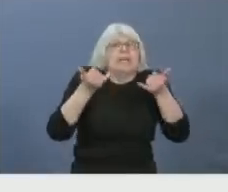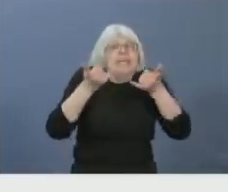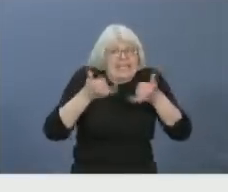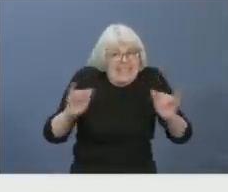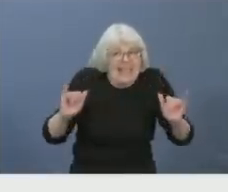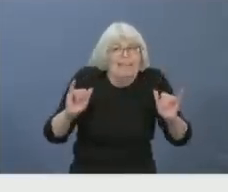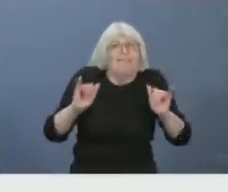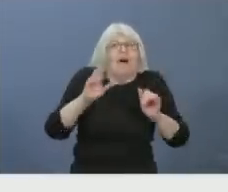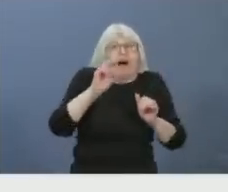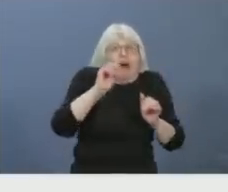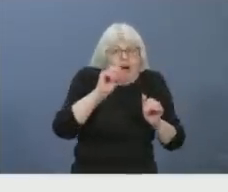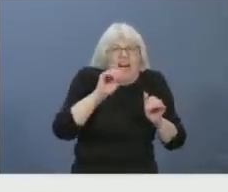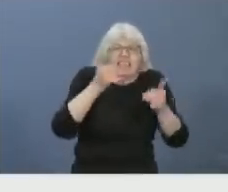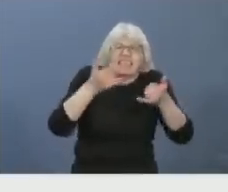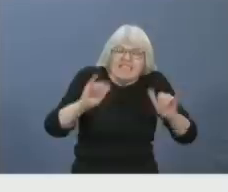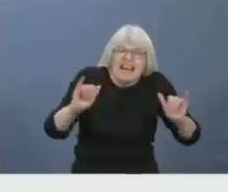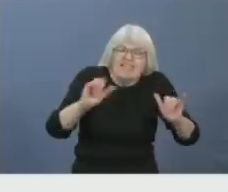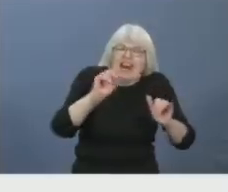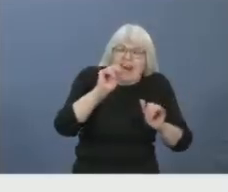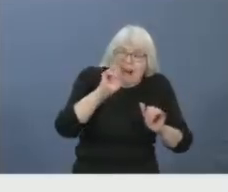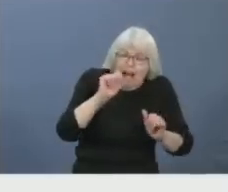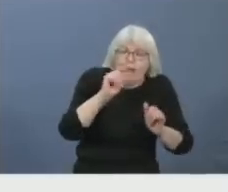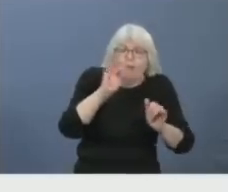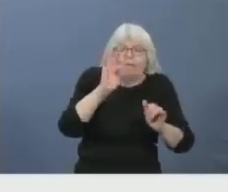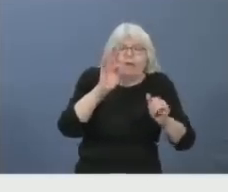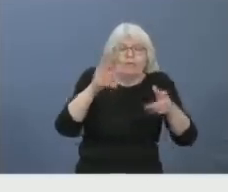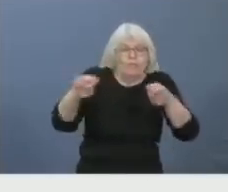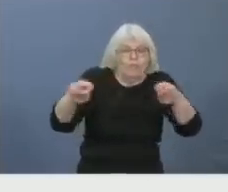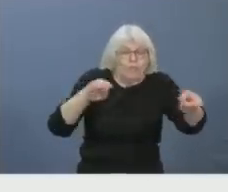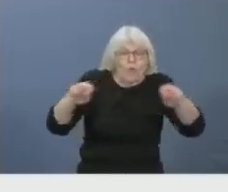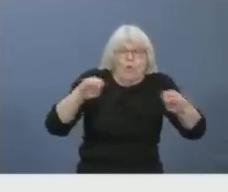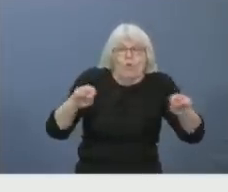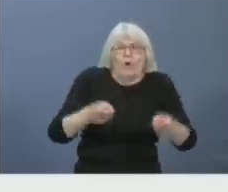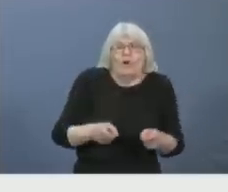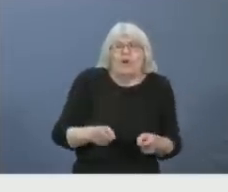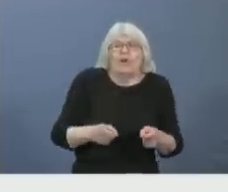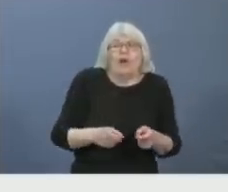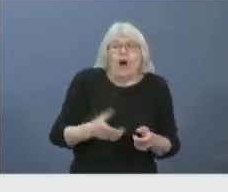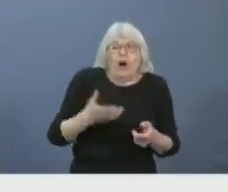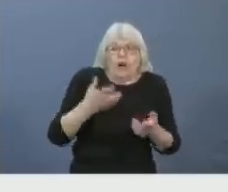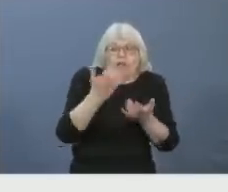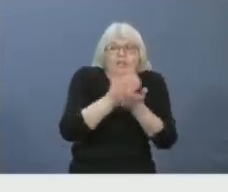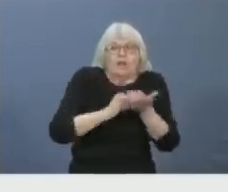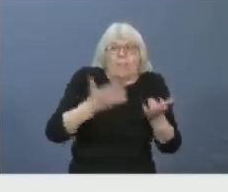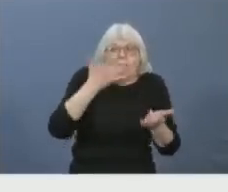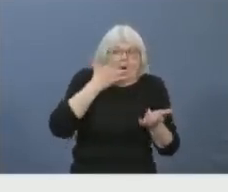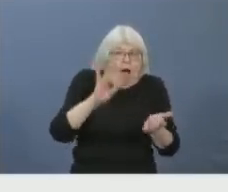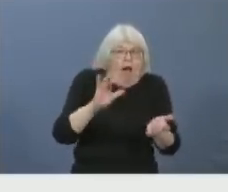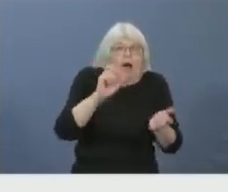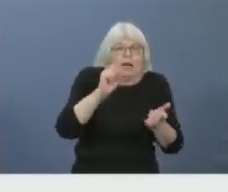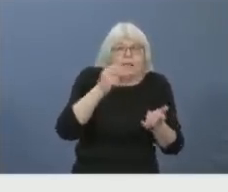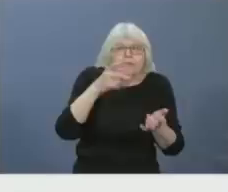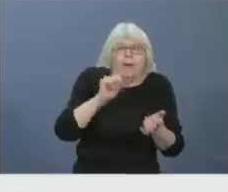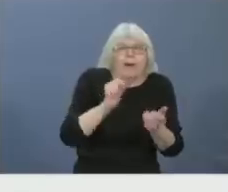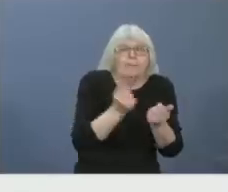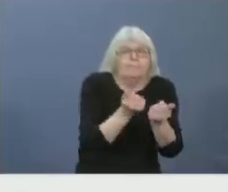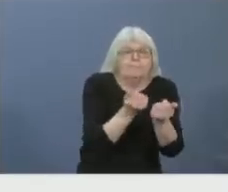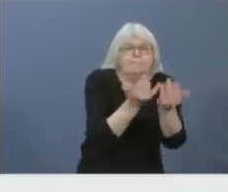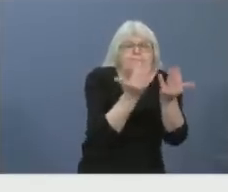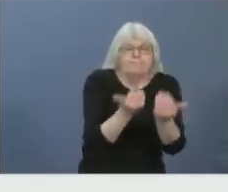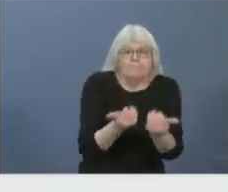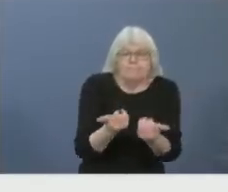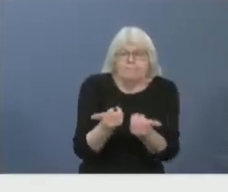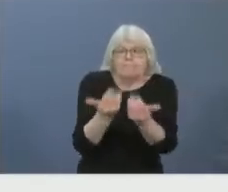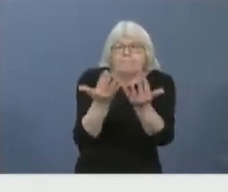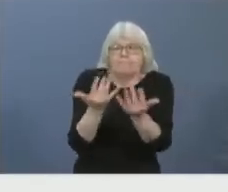hot spots heat up through the heat of the day, but that was expected. And there has not been any fire behavior that was